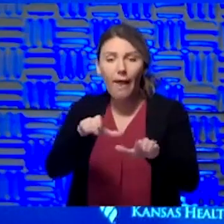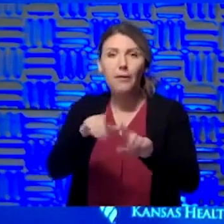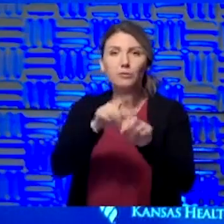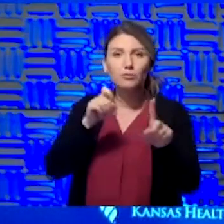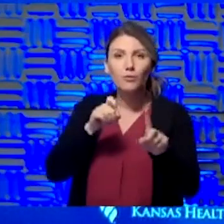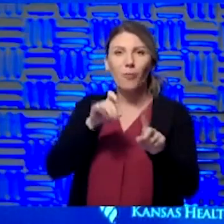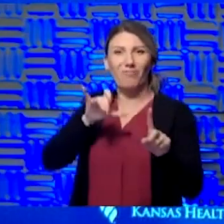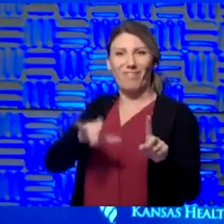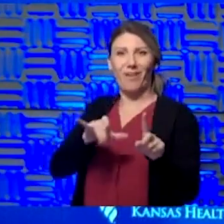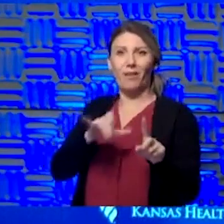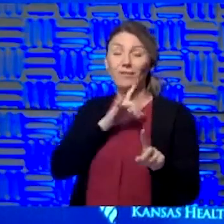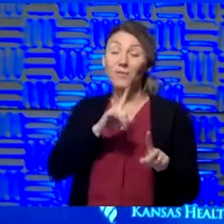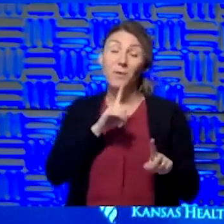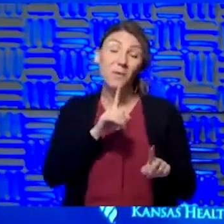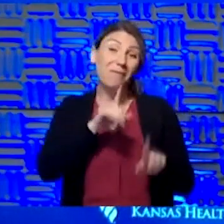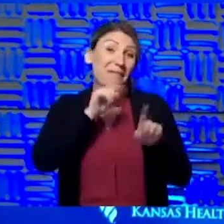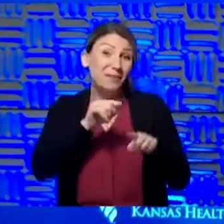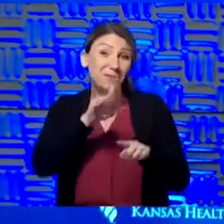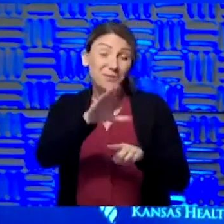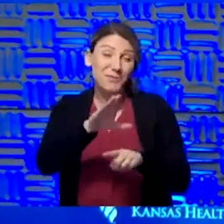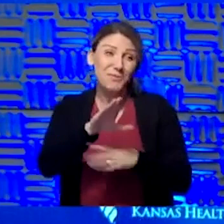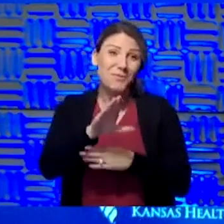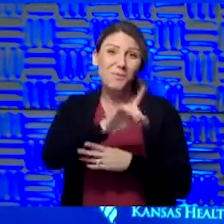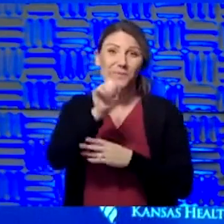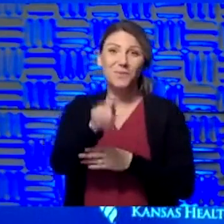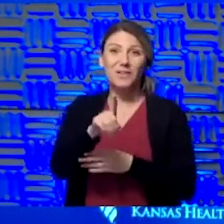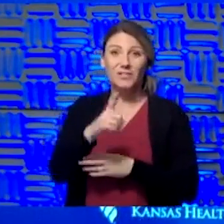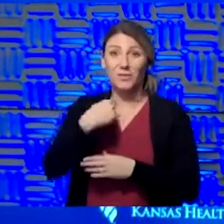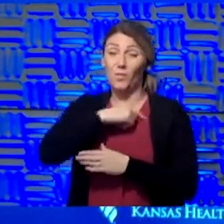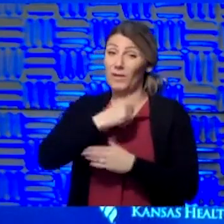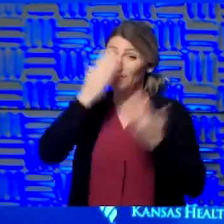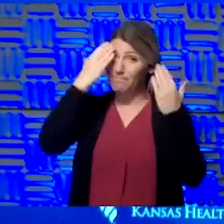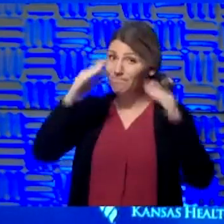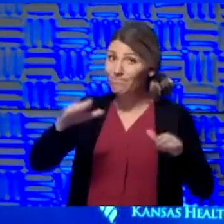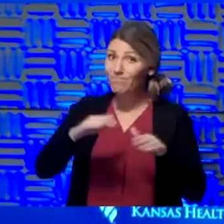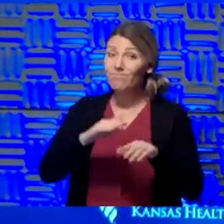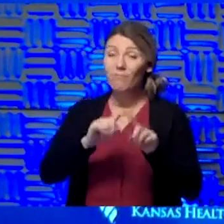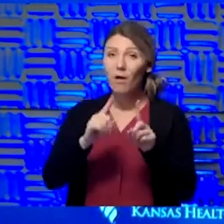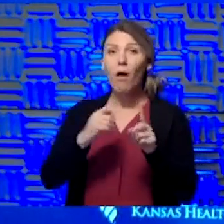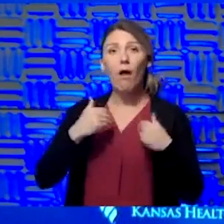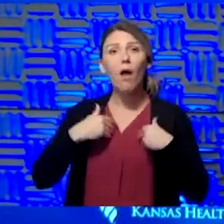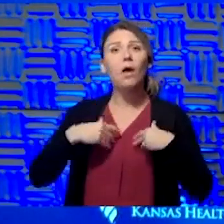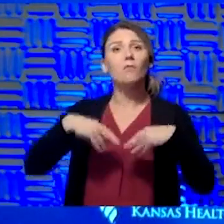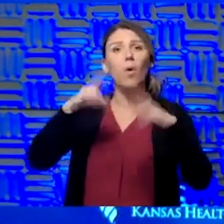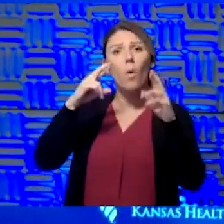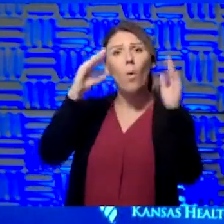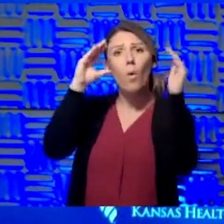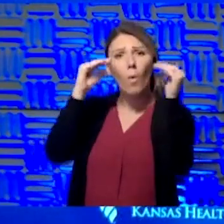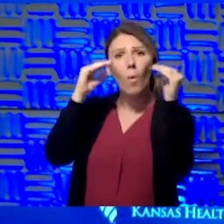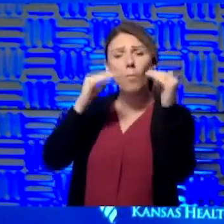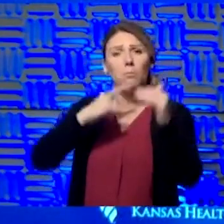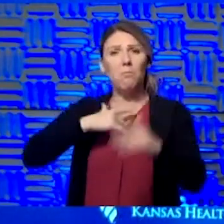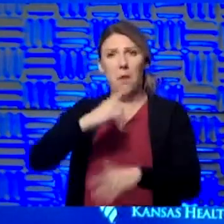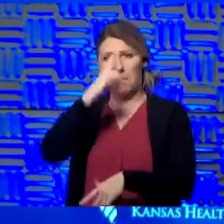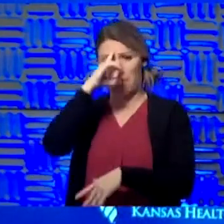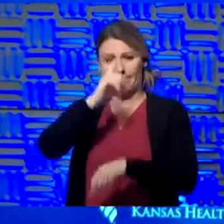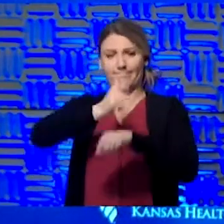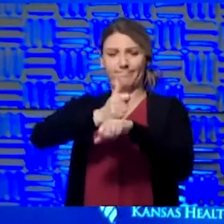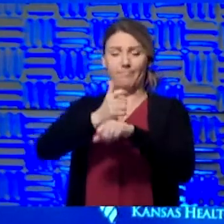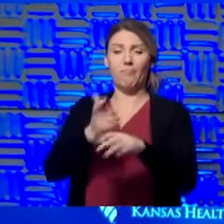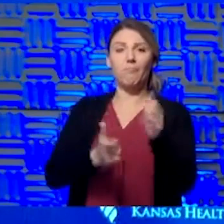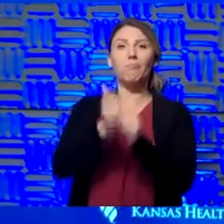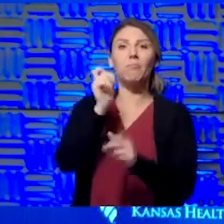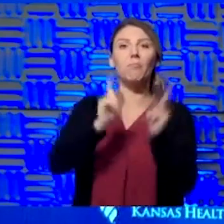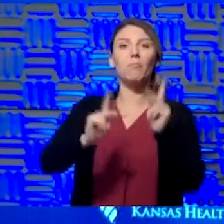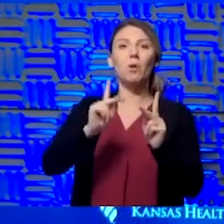answer to your question is that we just don't know. We have some hope, and a lot of the hope, in my mind, is founded on the fact that most people, once